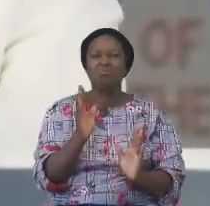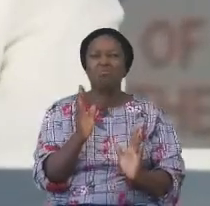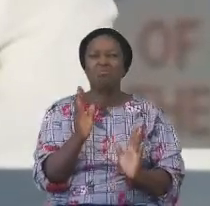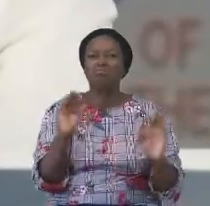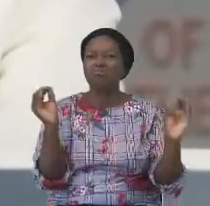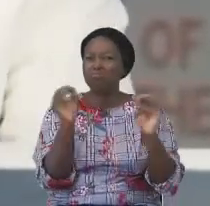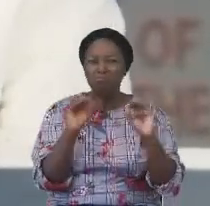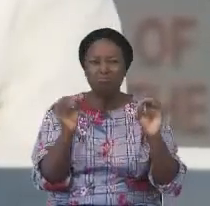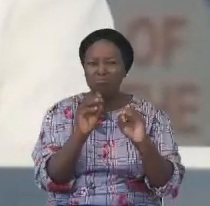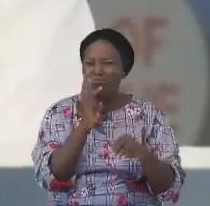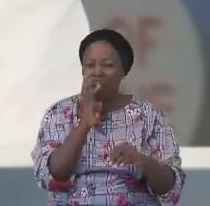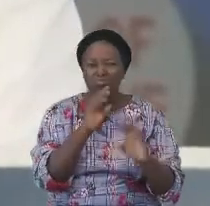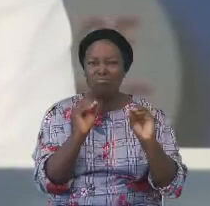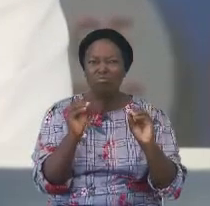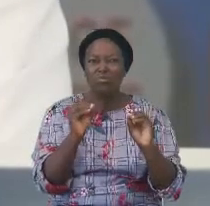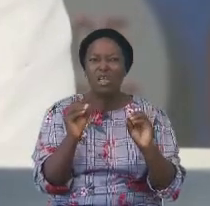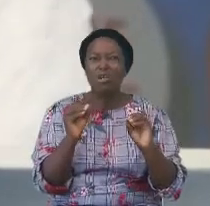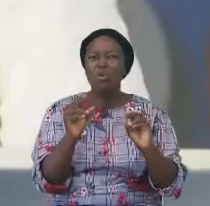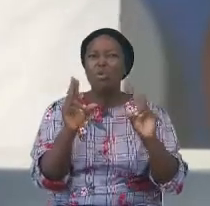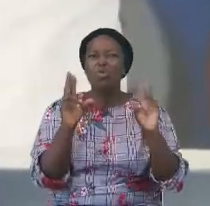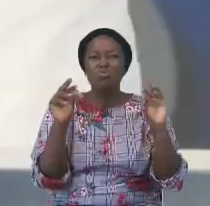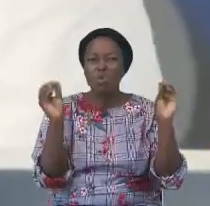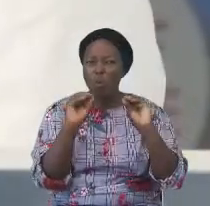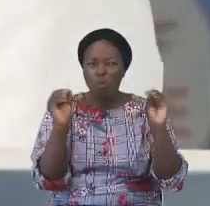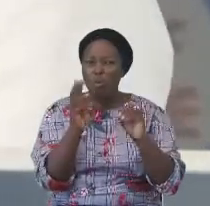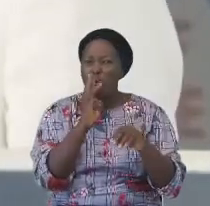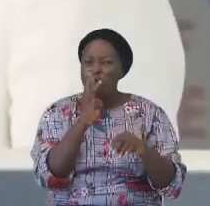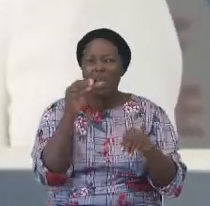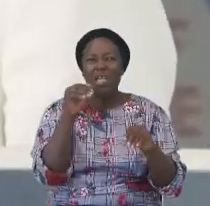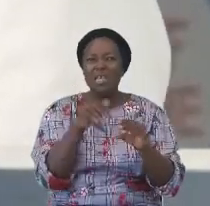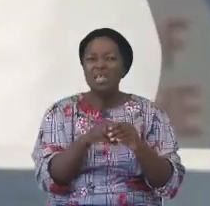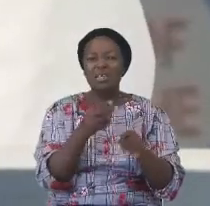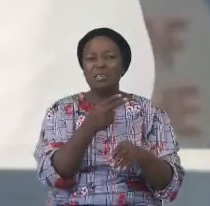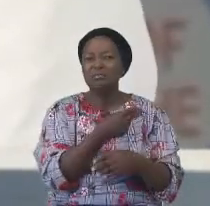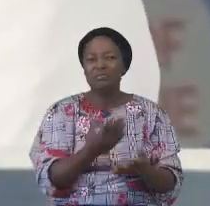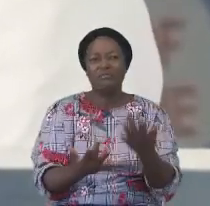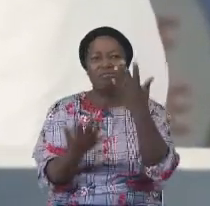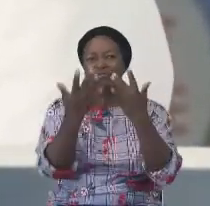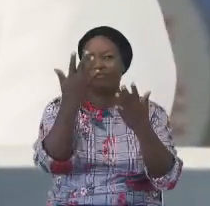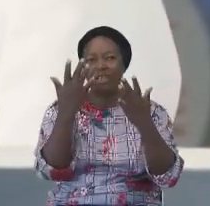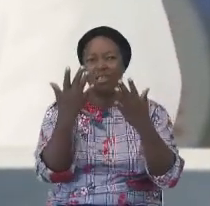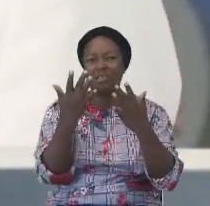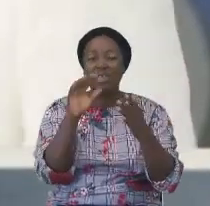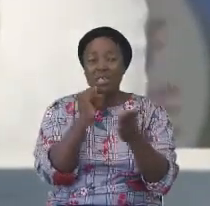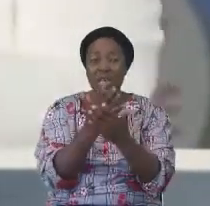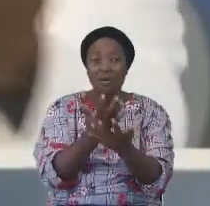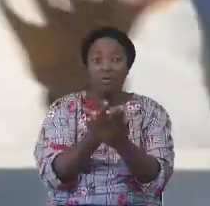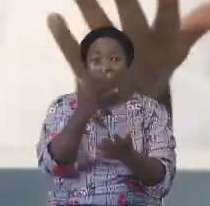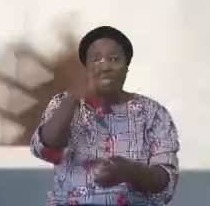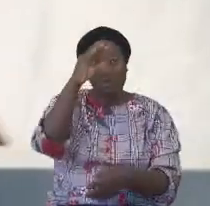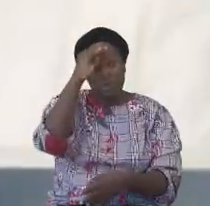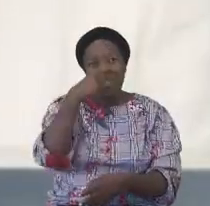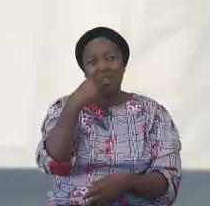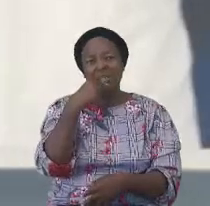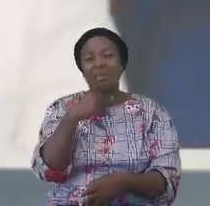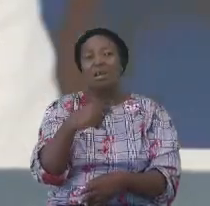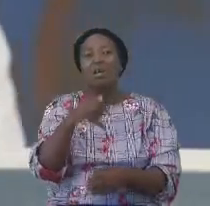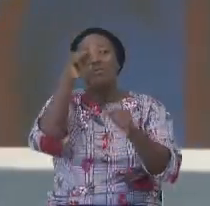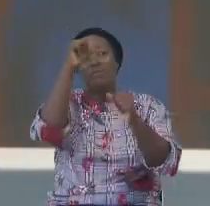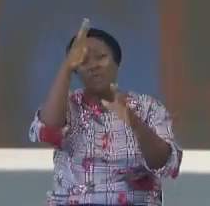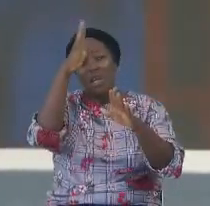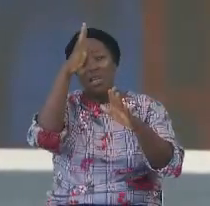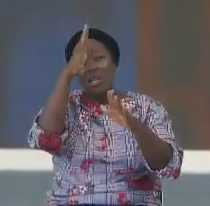be no drop of water. There's no water in hellfire. That rich man